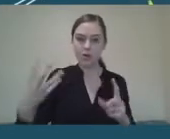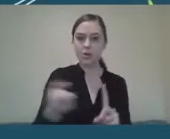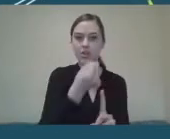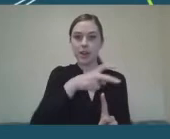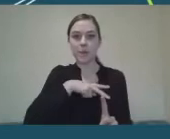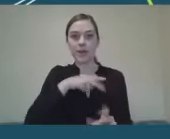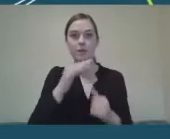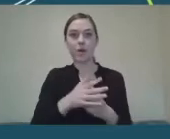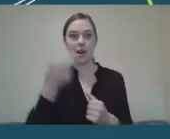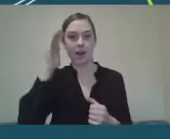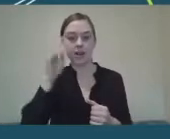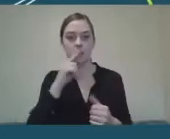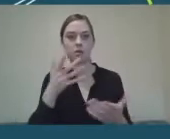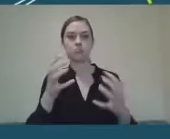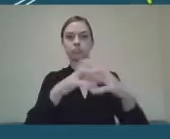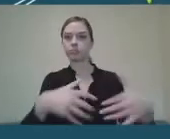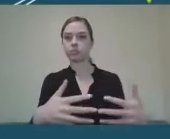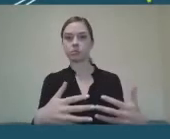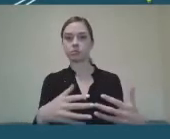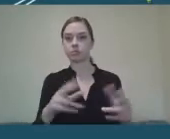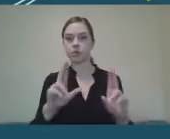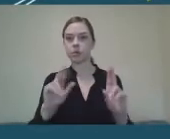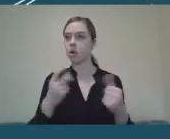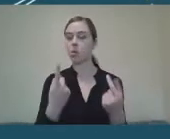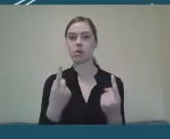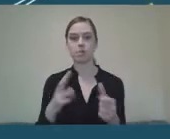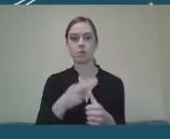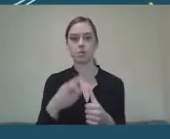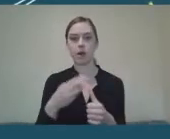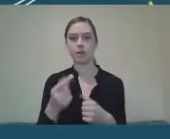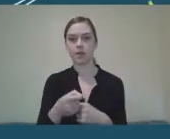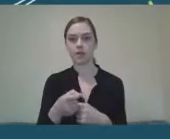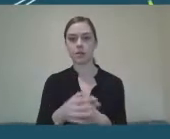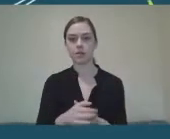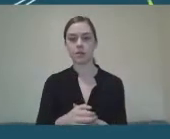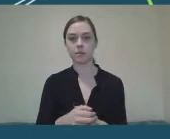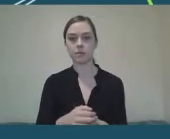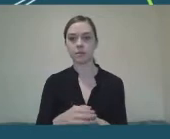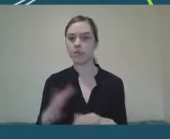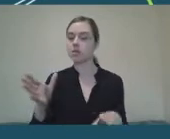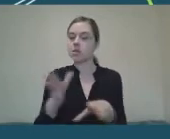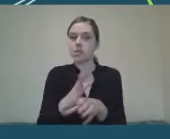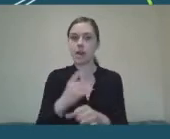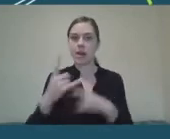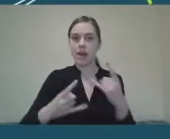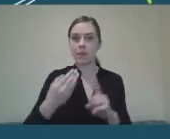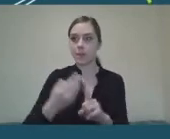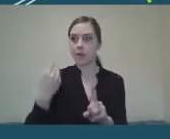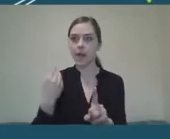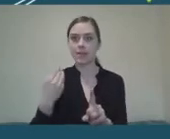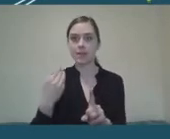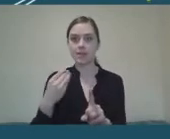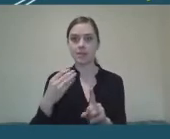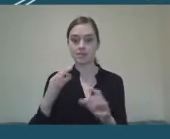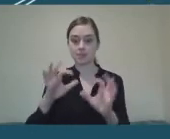and it was something that none of us could prepare ourselves for. It's something that's never happened in the past. The Games has never been